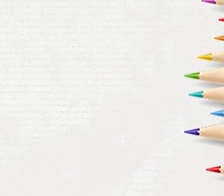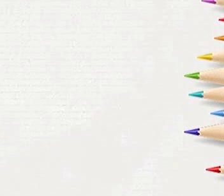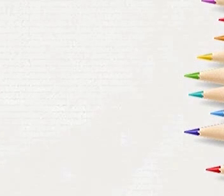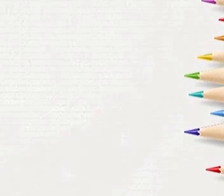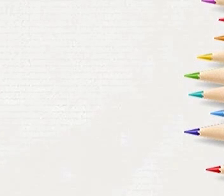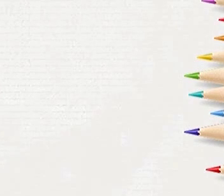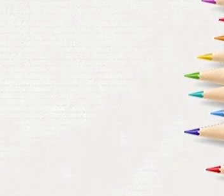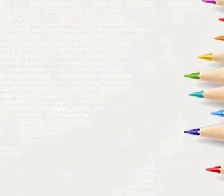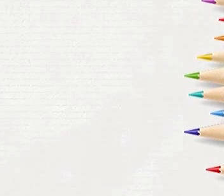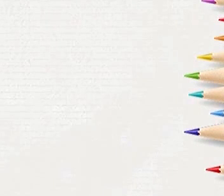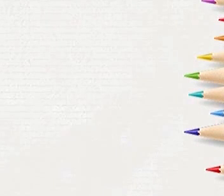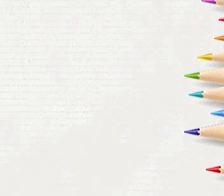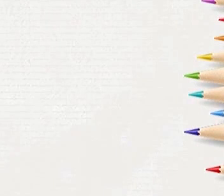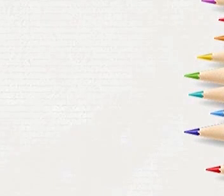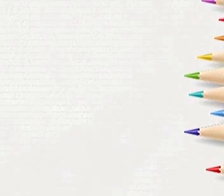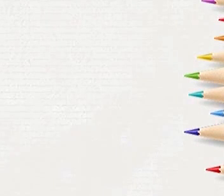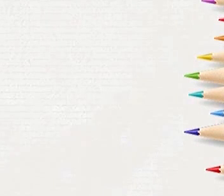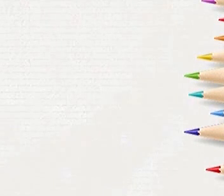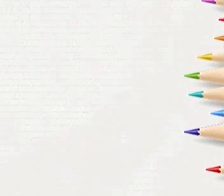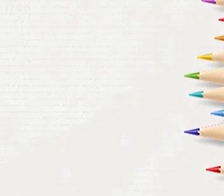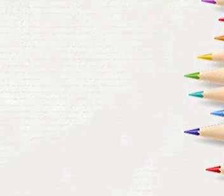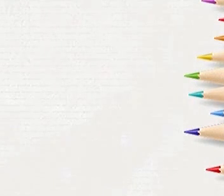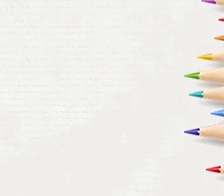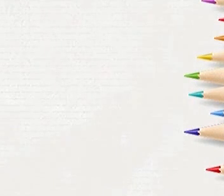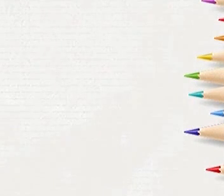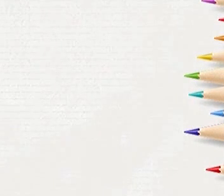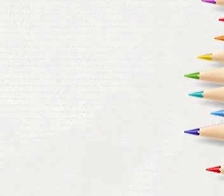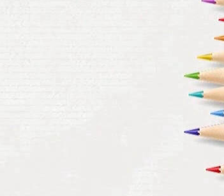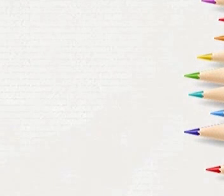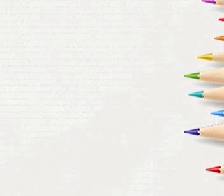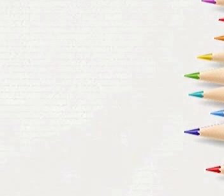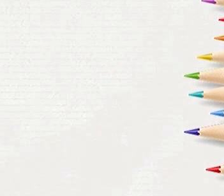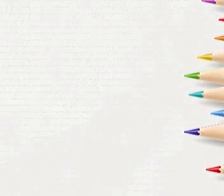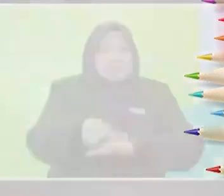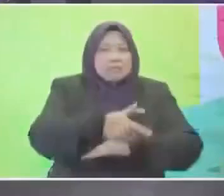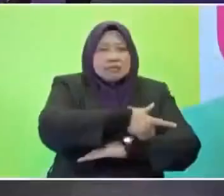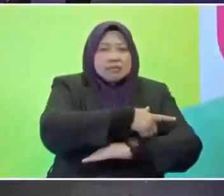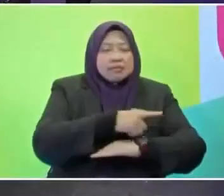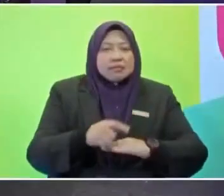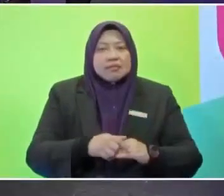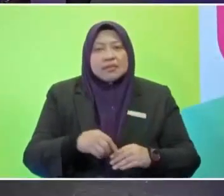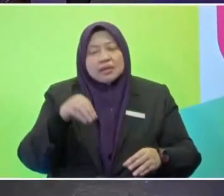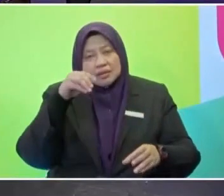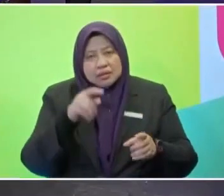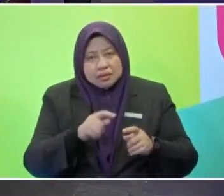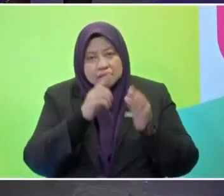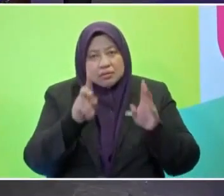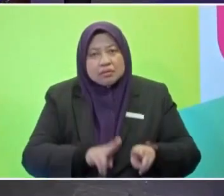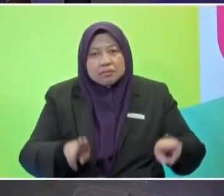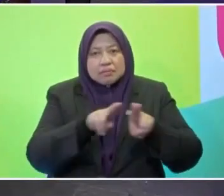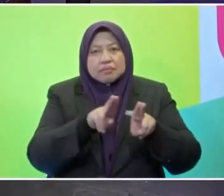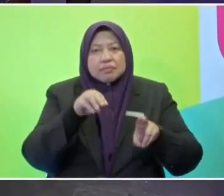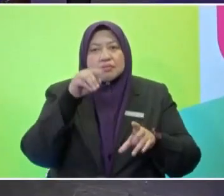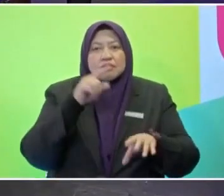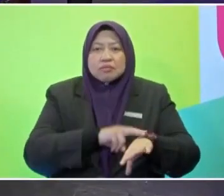helicopters to the sea to look out for the survivors. This especially is important during night, right? Yes, especially at night.